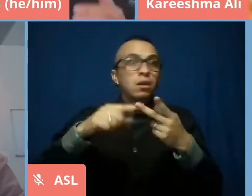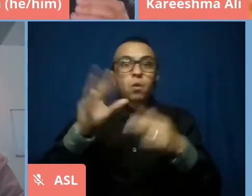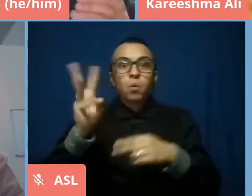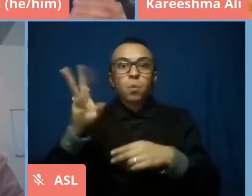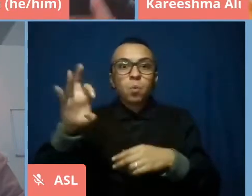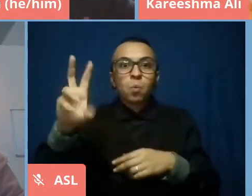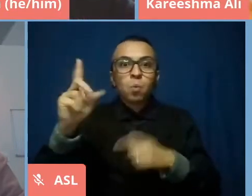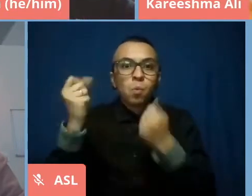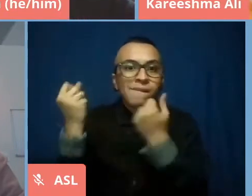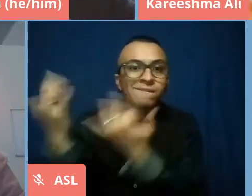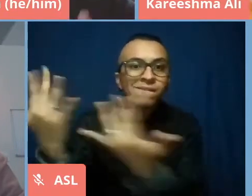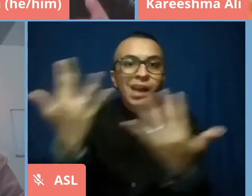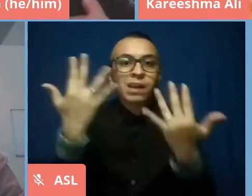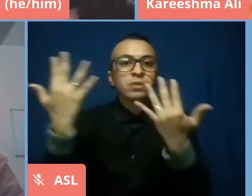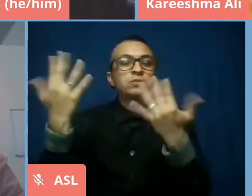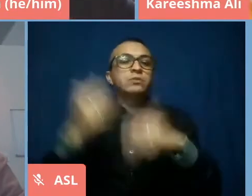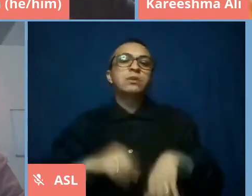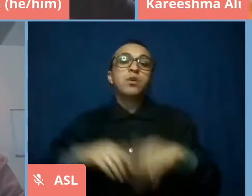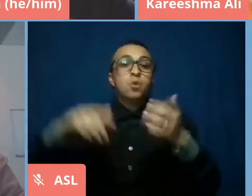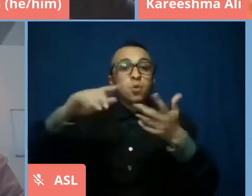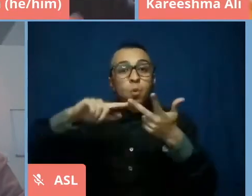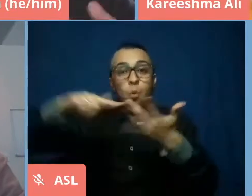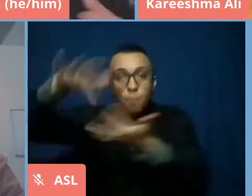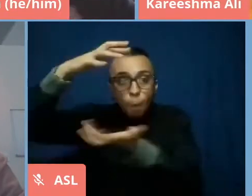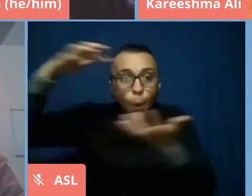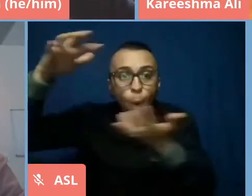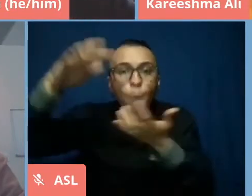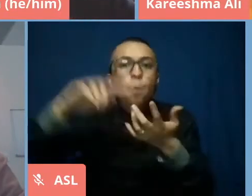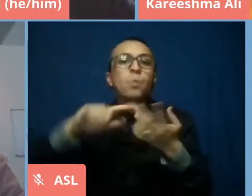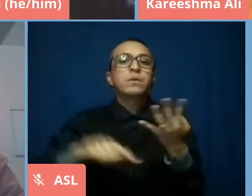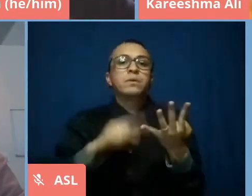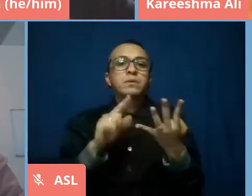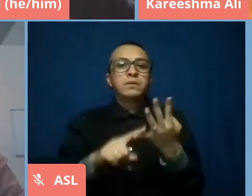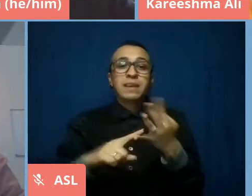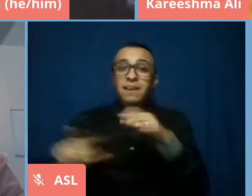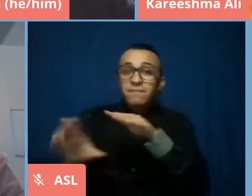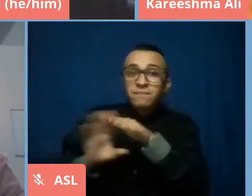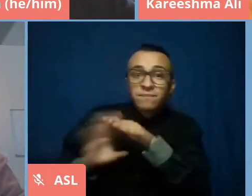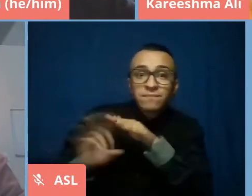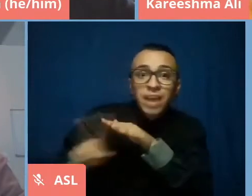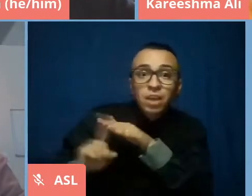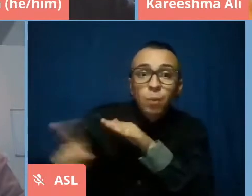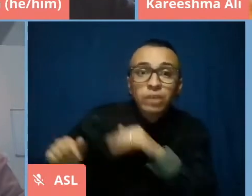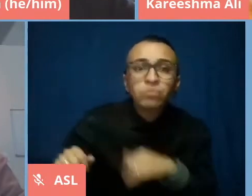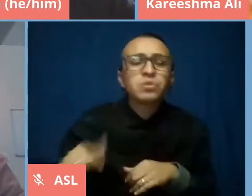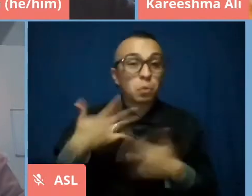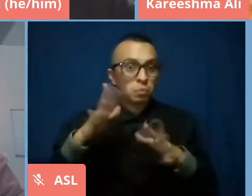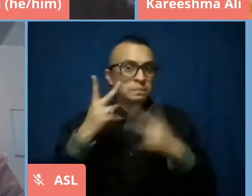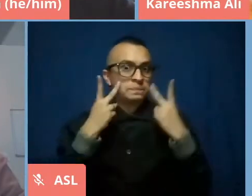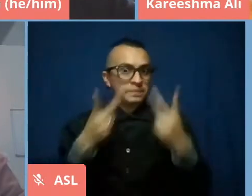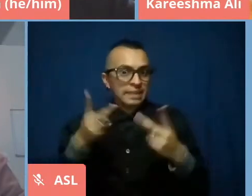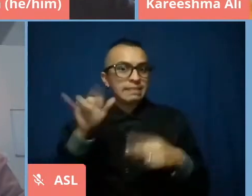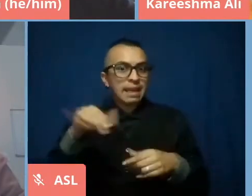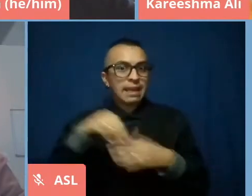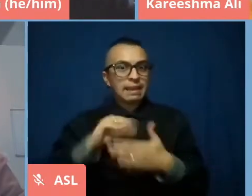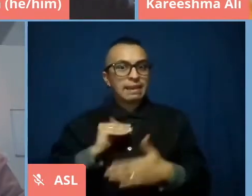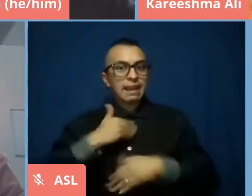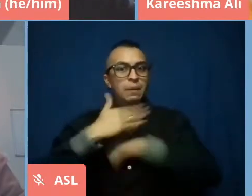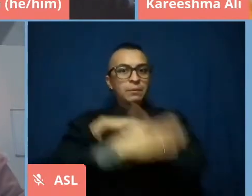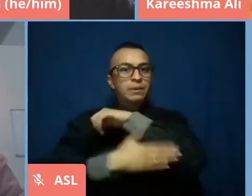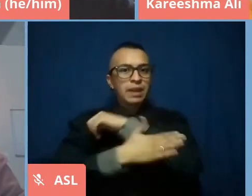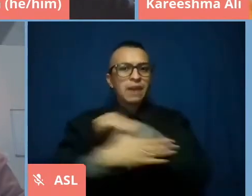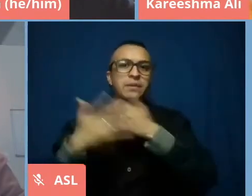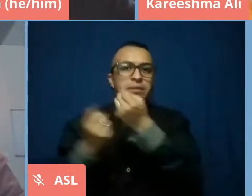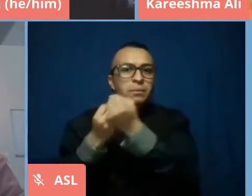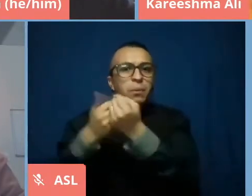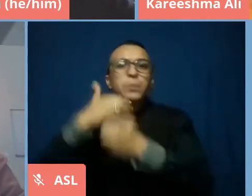wildfires, smoke, evacuation. We certainly have seen that in Marin County in supporting our older adults and